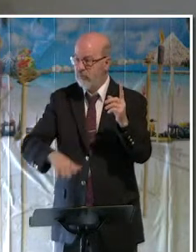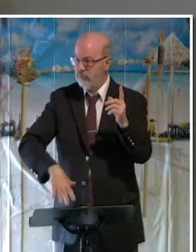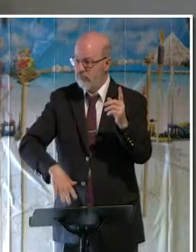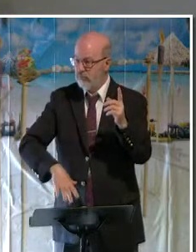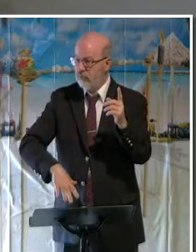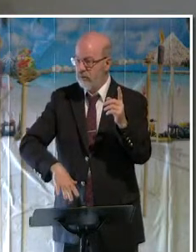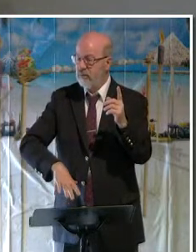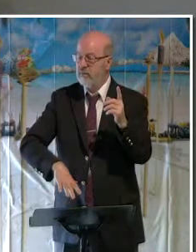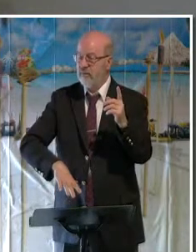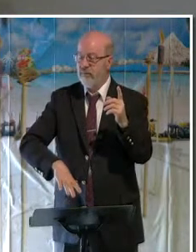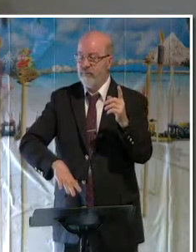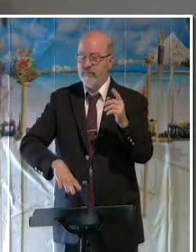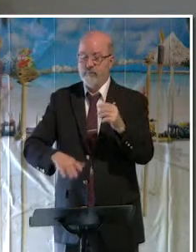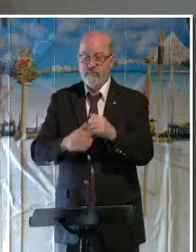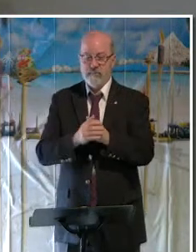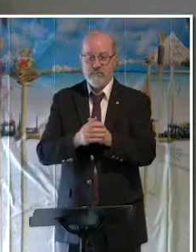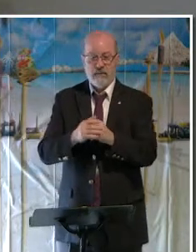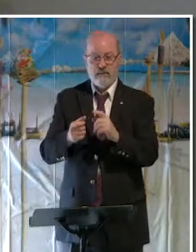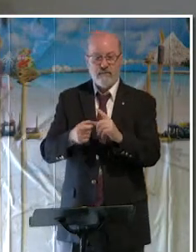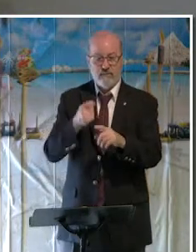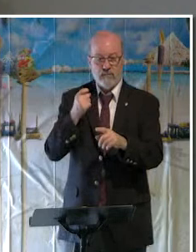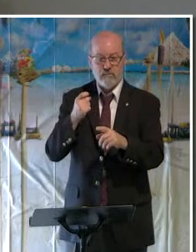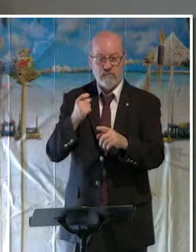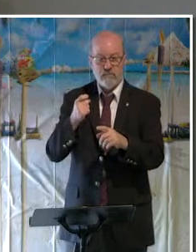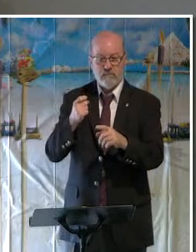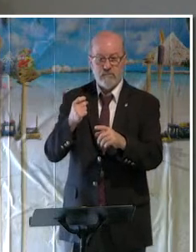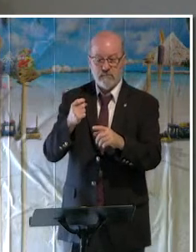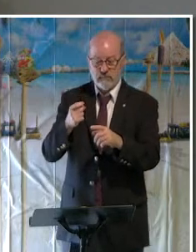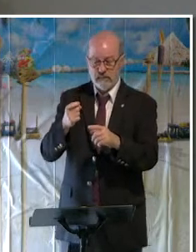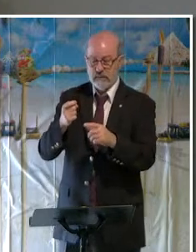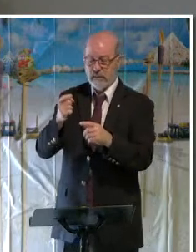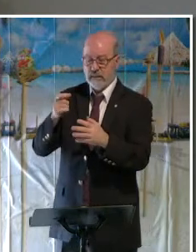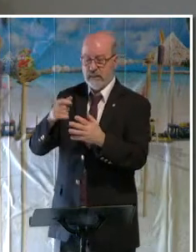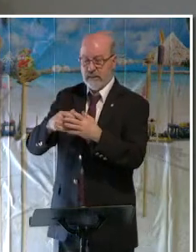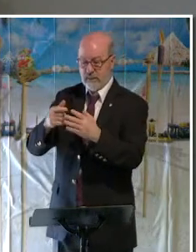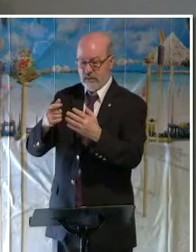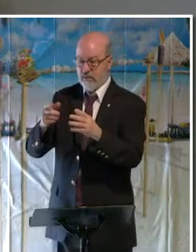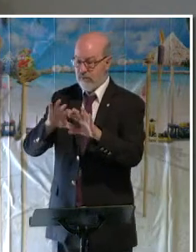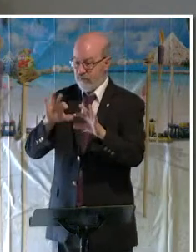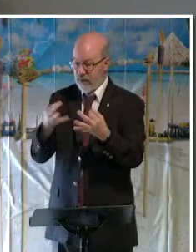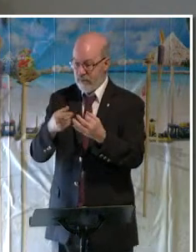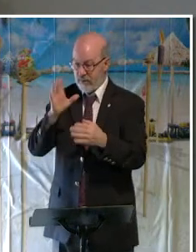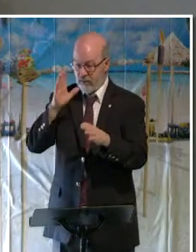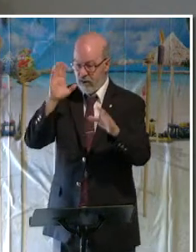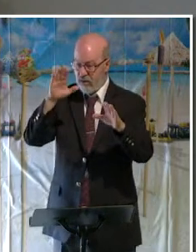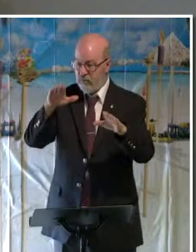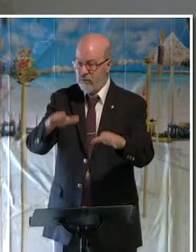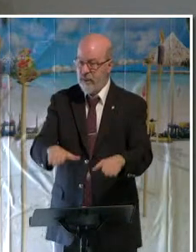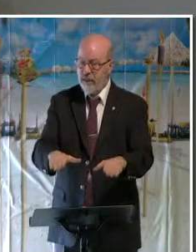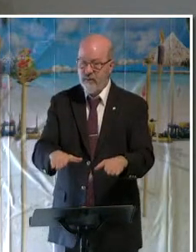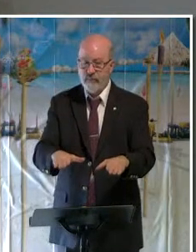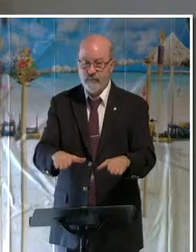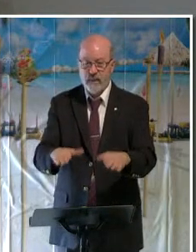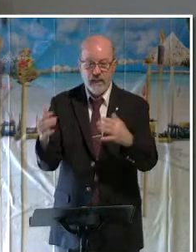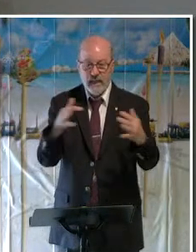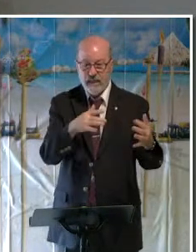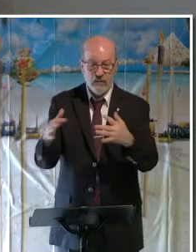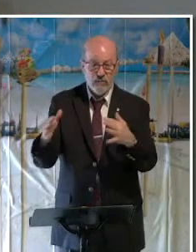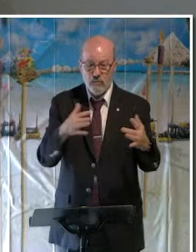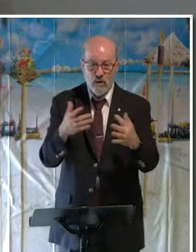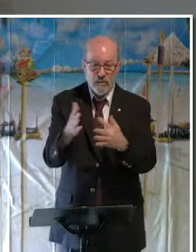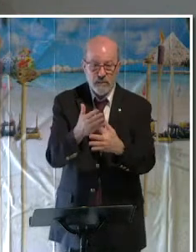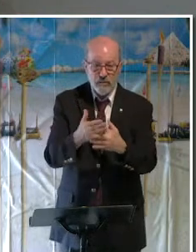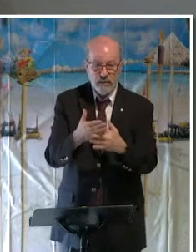Christ, ultimately, from the line that God has ordained, and that there would be war